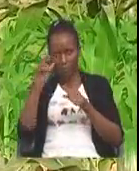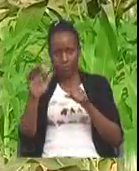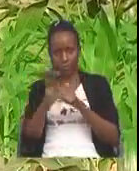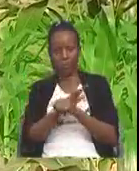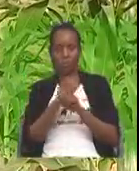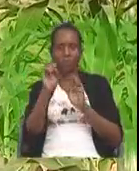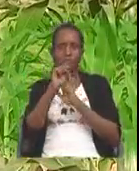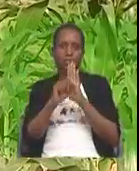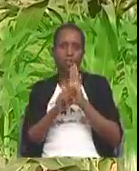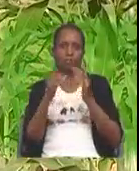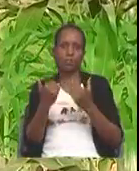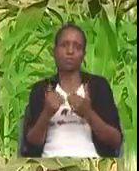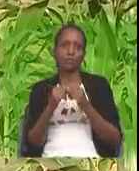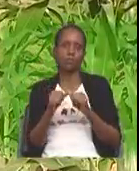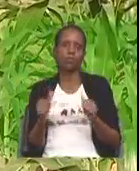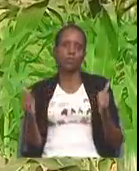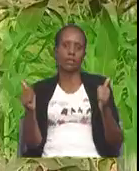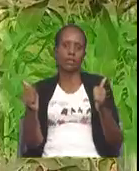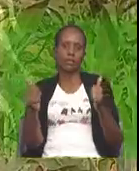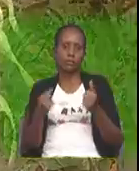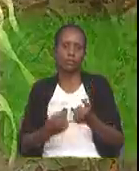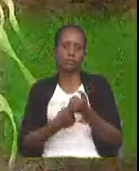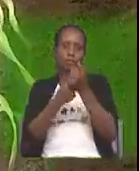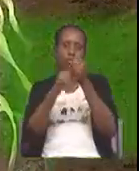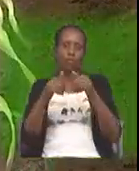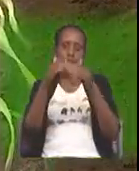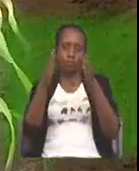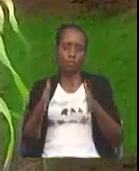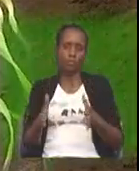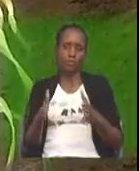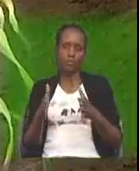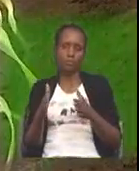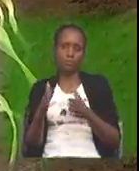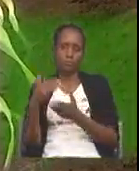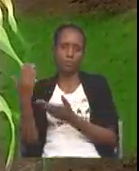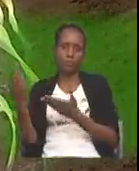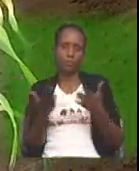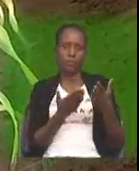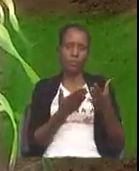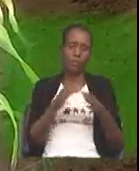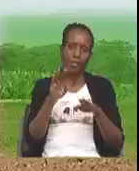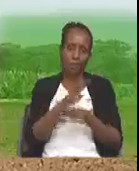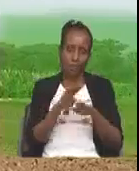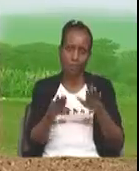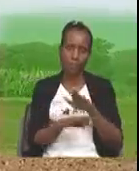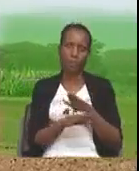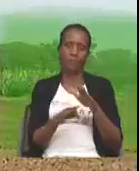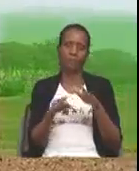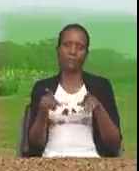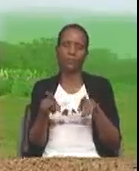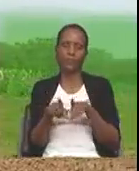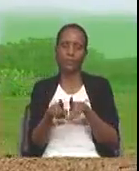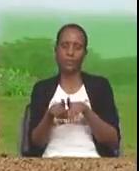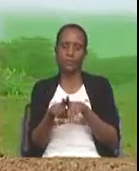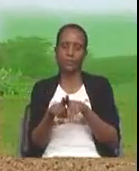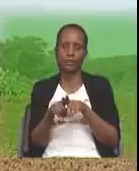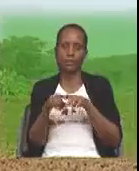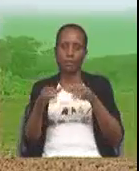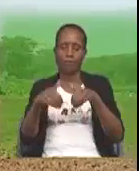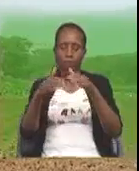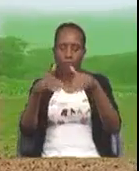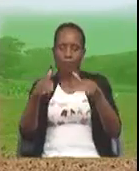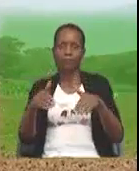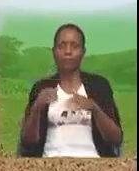crop the entire scheme by supporting the farmers. Actually, we brought in inputs and even